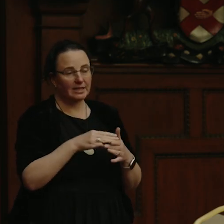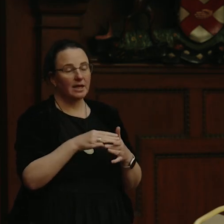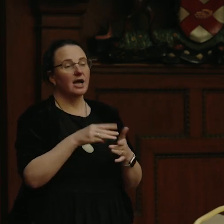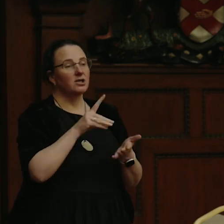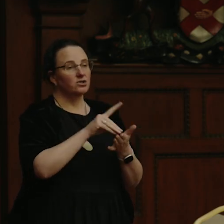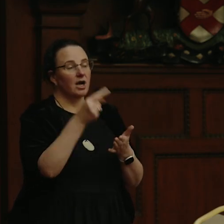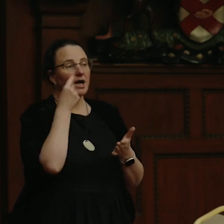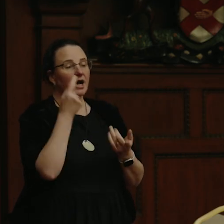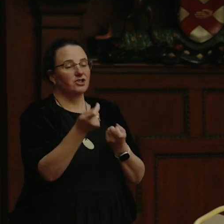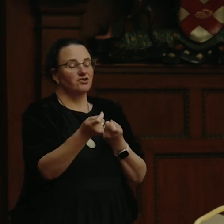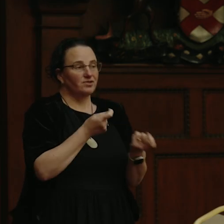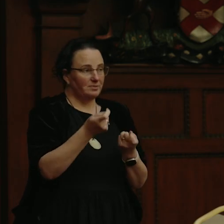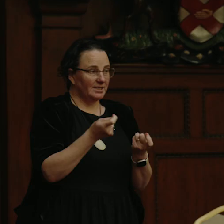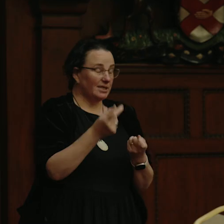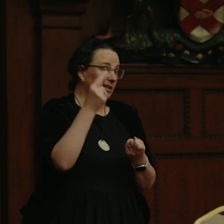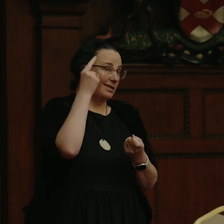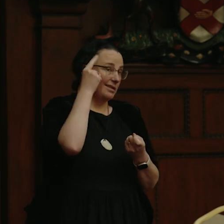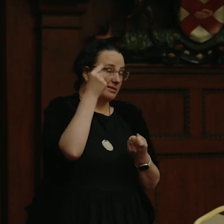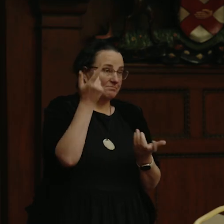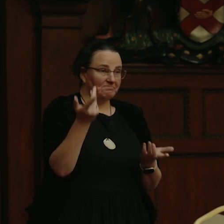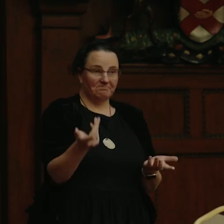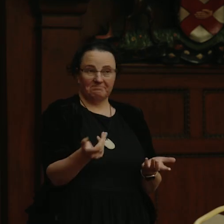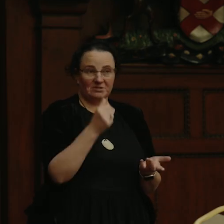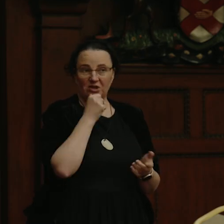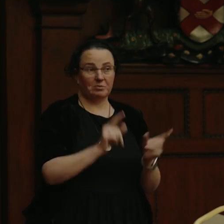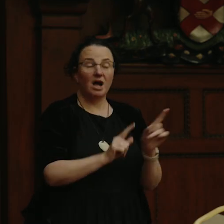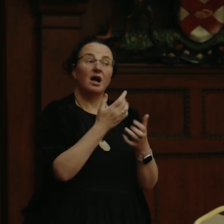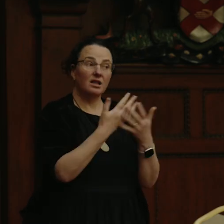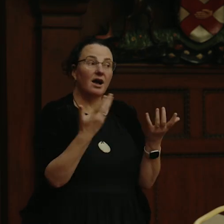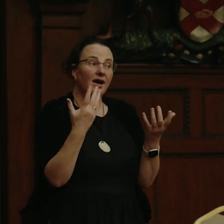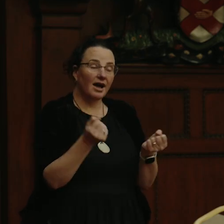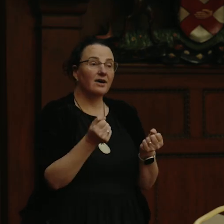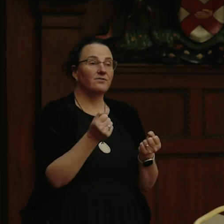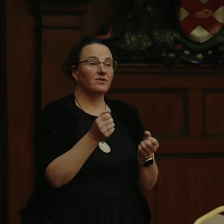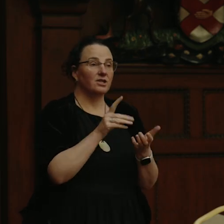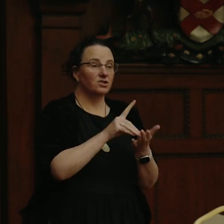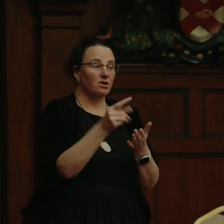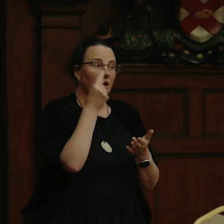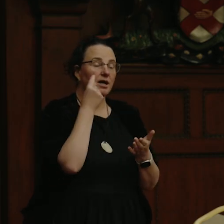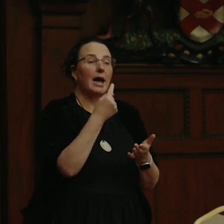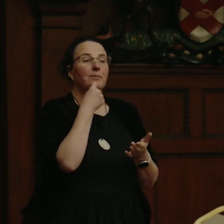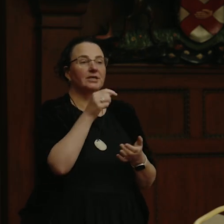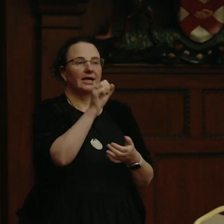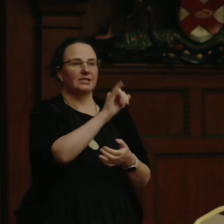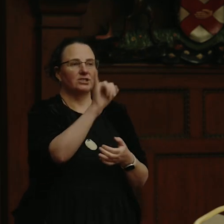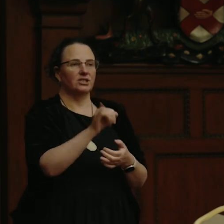treatments. Lots of people say they have dry eye. Lots of people have dry eye, increases with age. But Sjögren's, it's persistent and it's